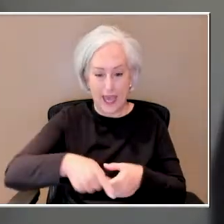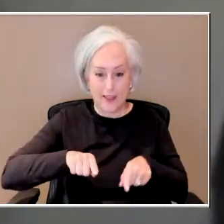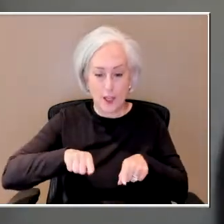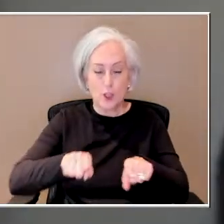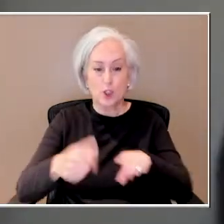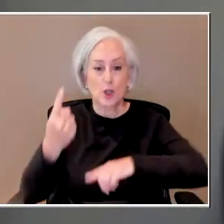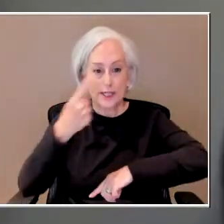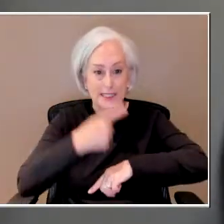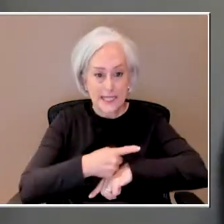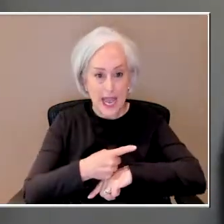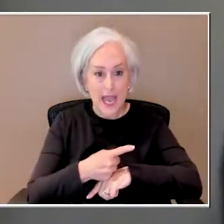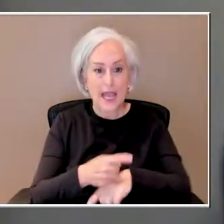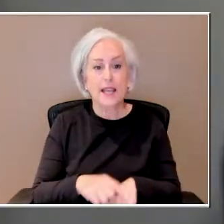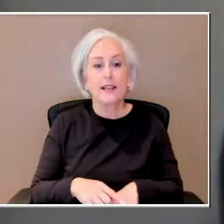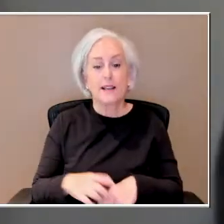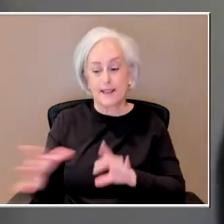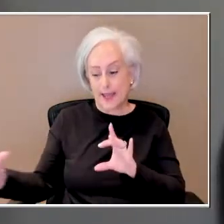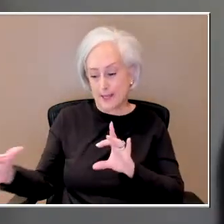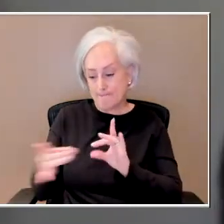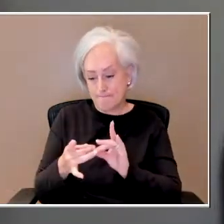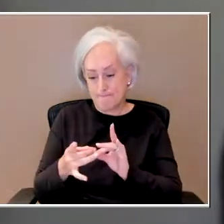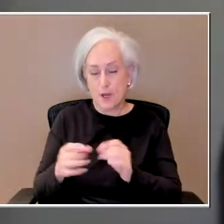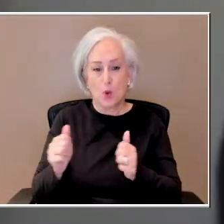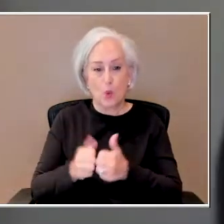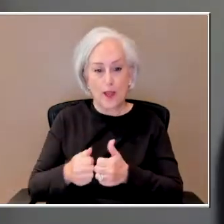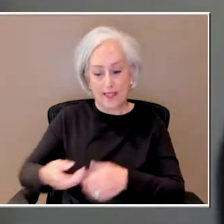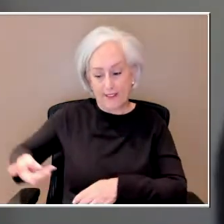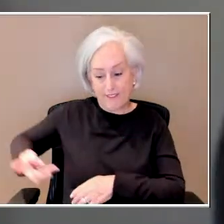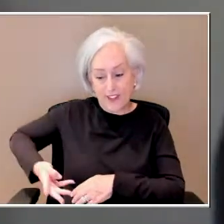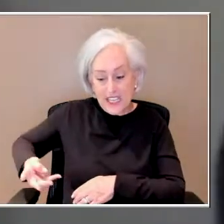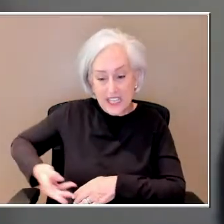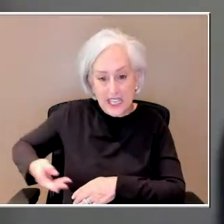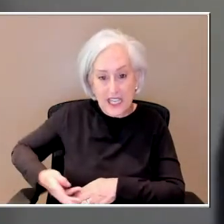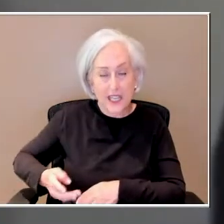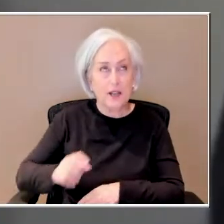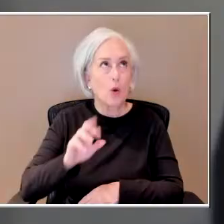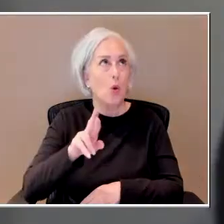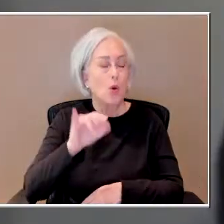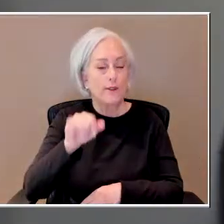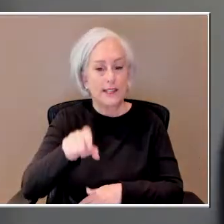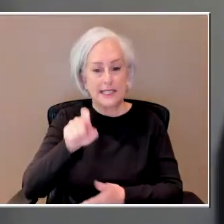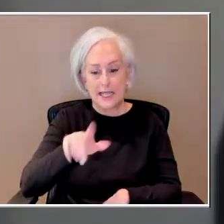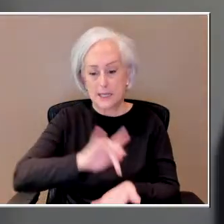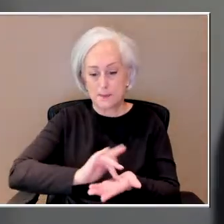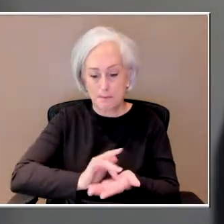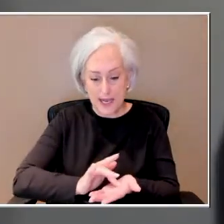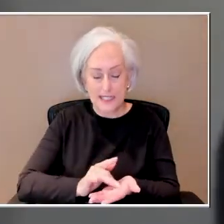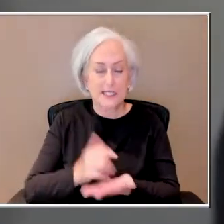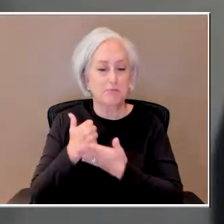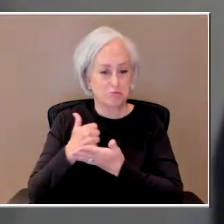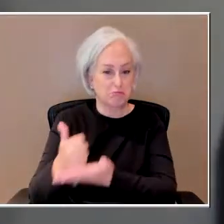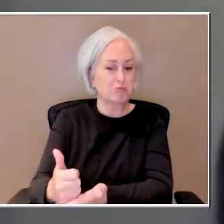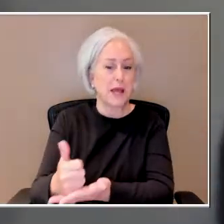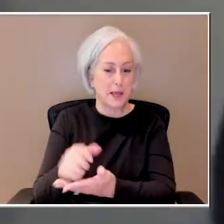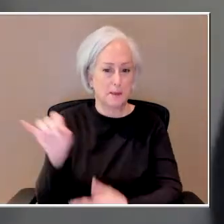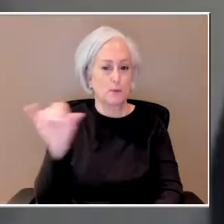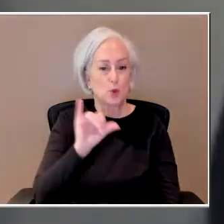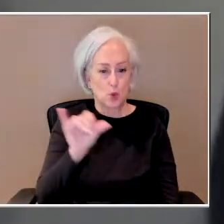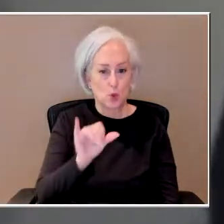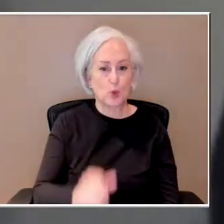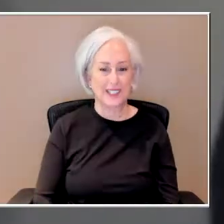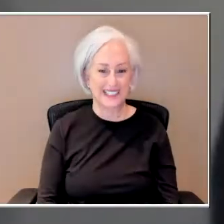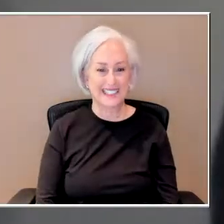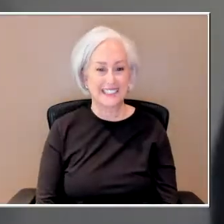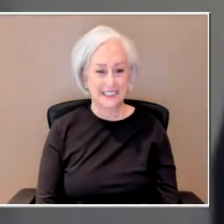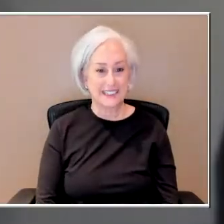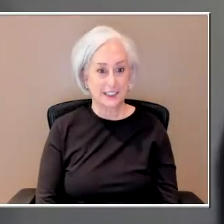hook him up to his feed. If he needs to take medications at school, then they will help him do that as well. So